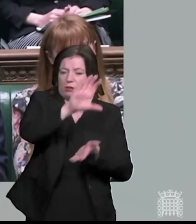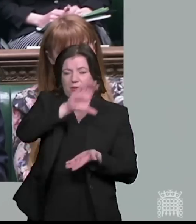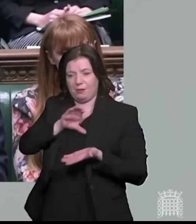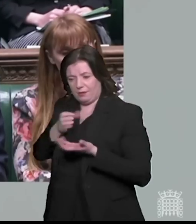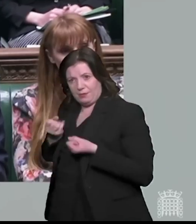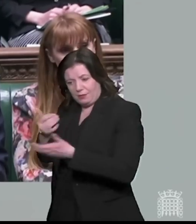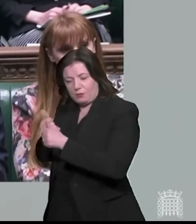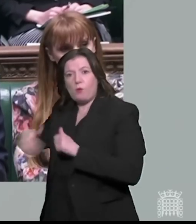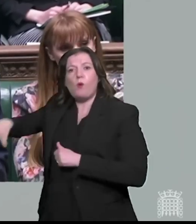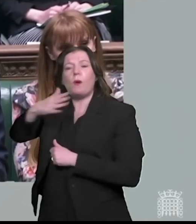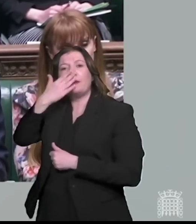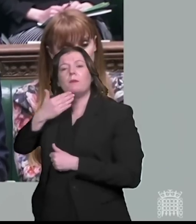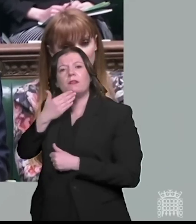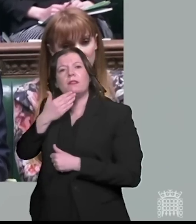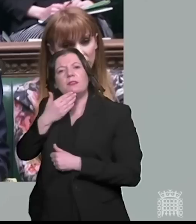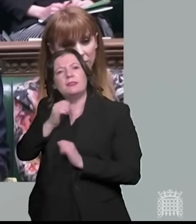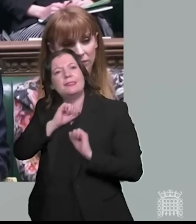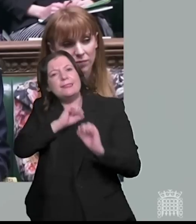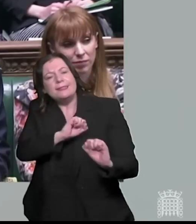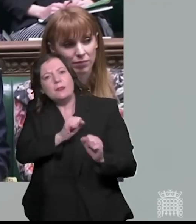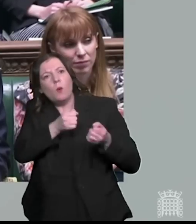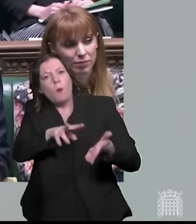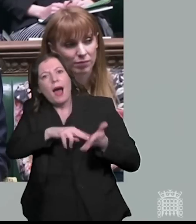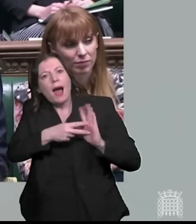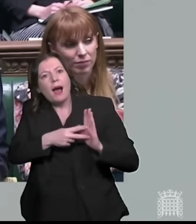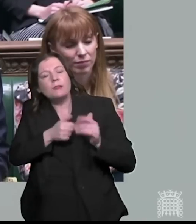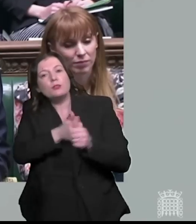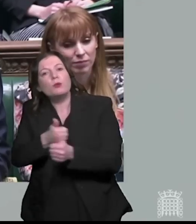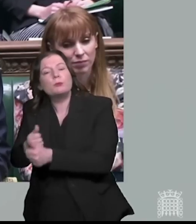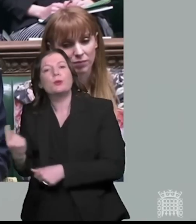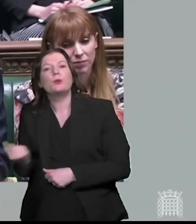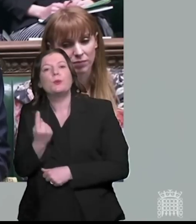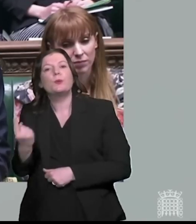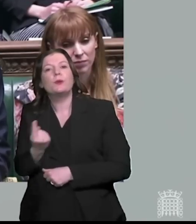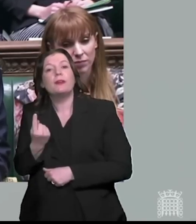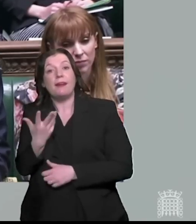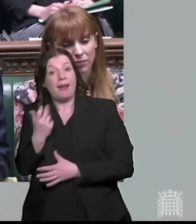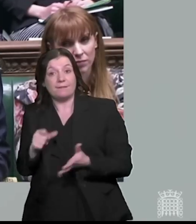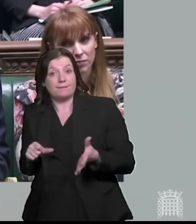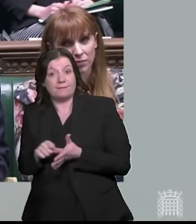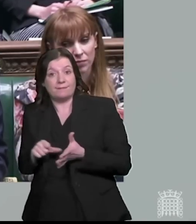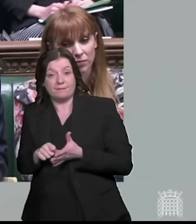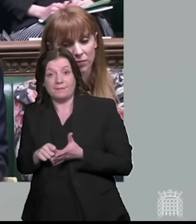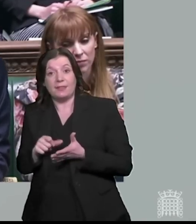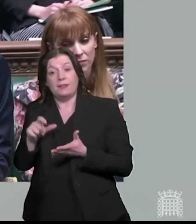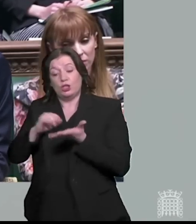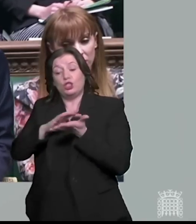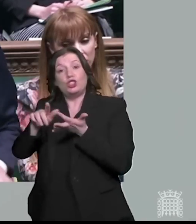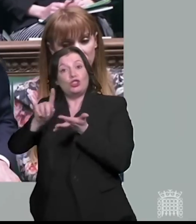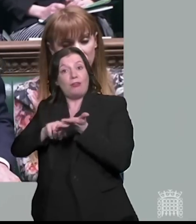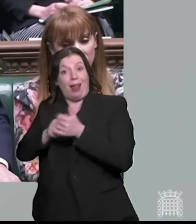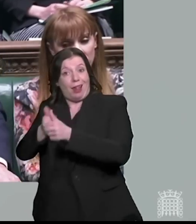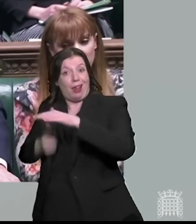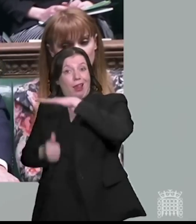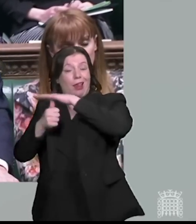is about whose side you're on. There are loopholes that urgently need closing. Even the former CEO of Shell admitted